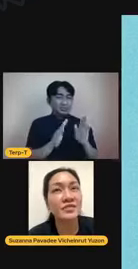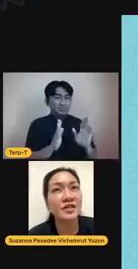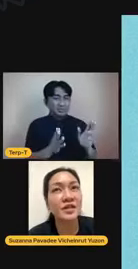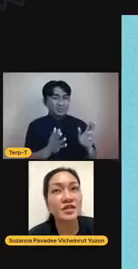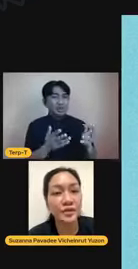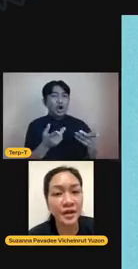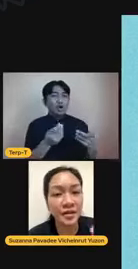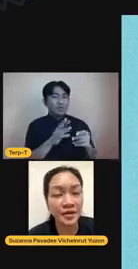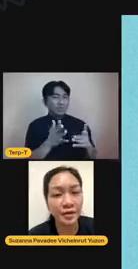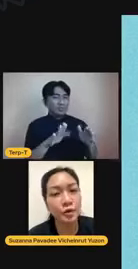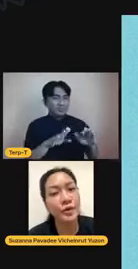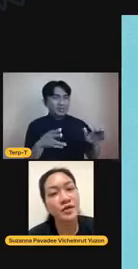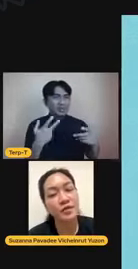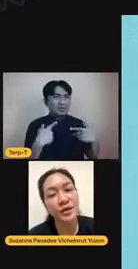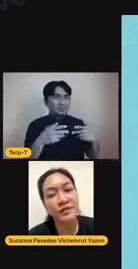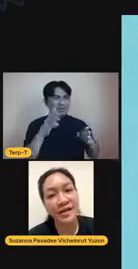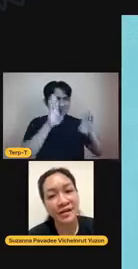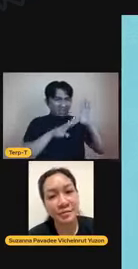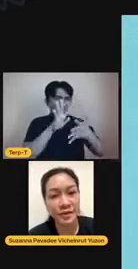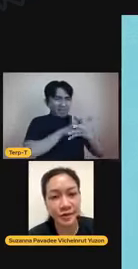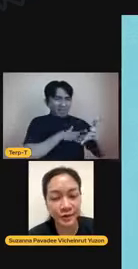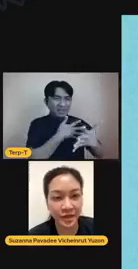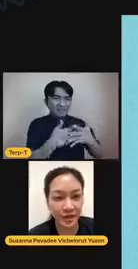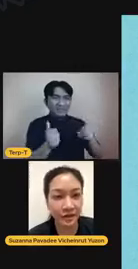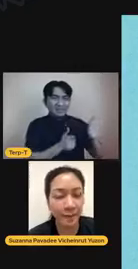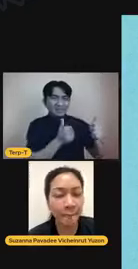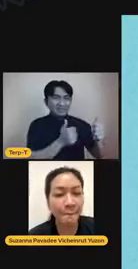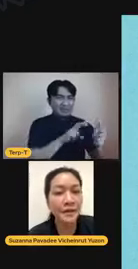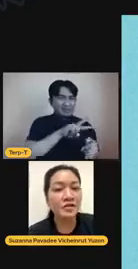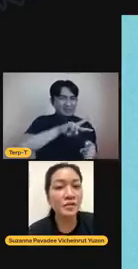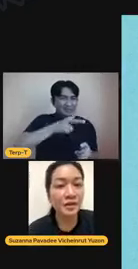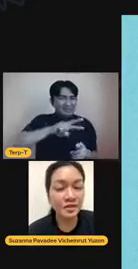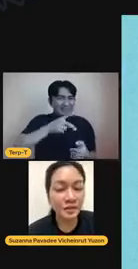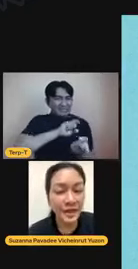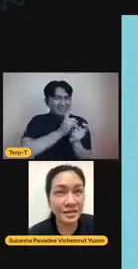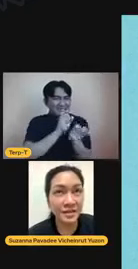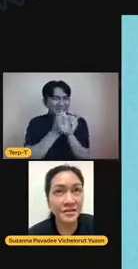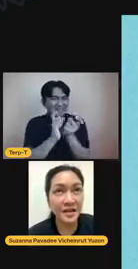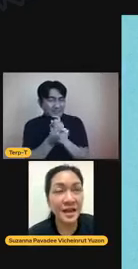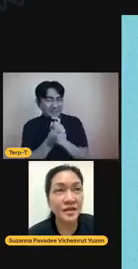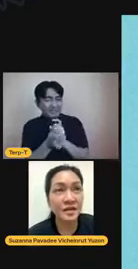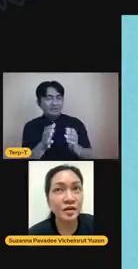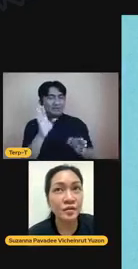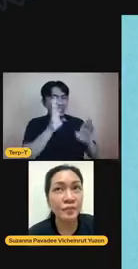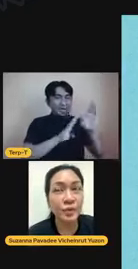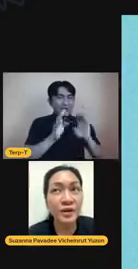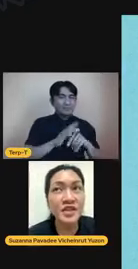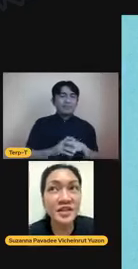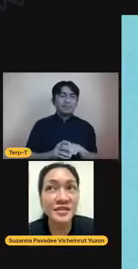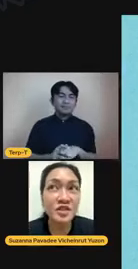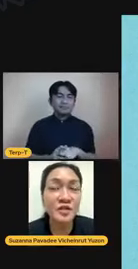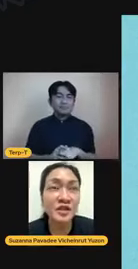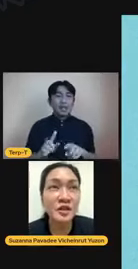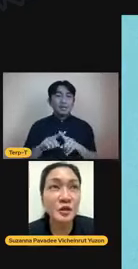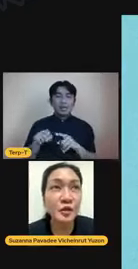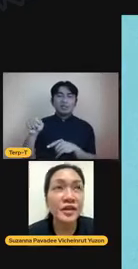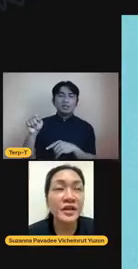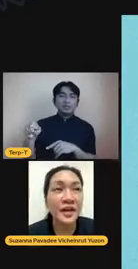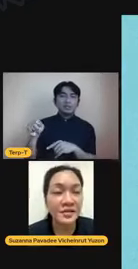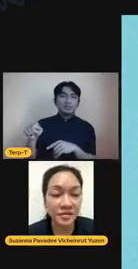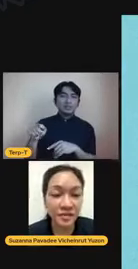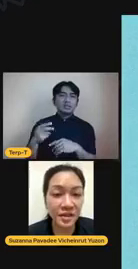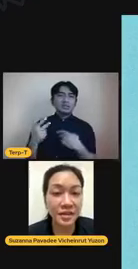one activity to another or going to one environment to another. So we also had this, and you know, but once she gets to the